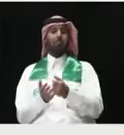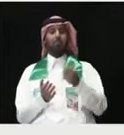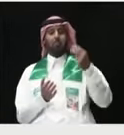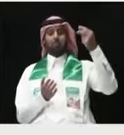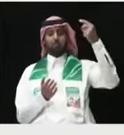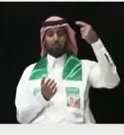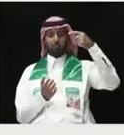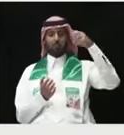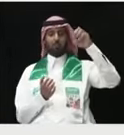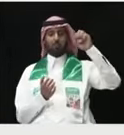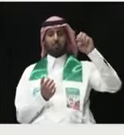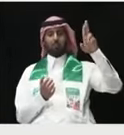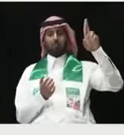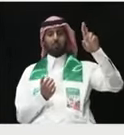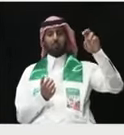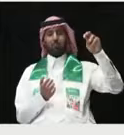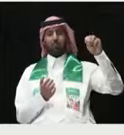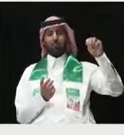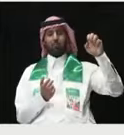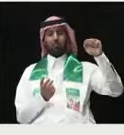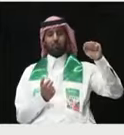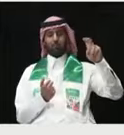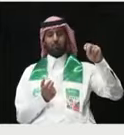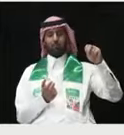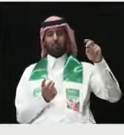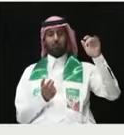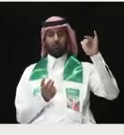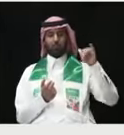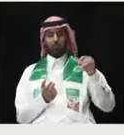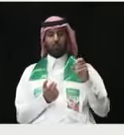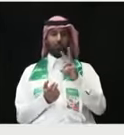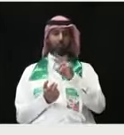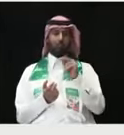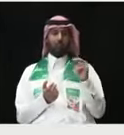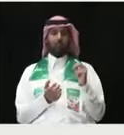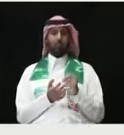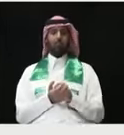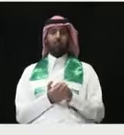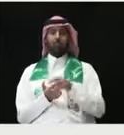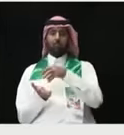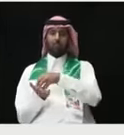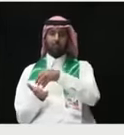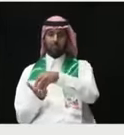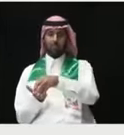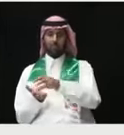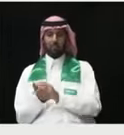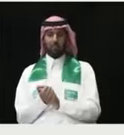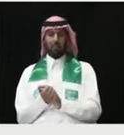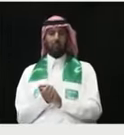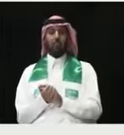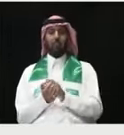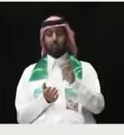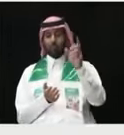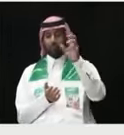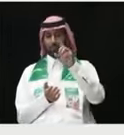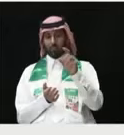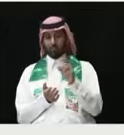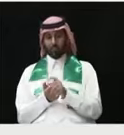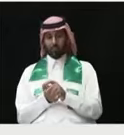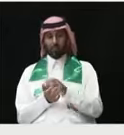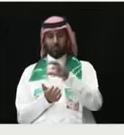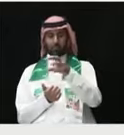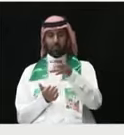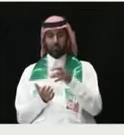the moved. They moved in the simple past. Okay? Let's form a question and we will